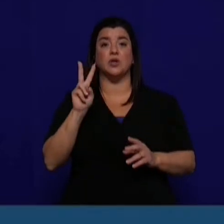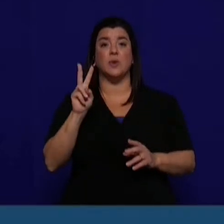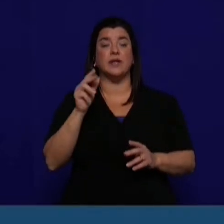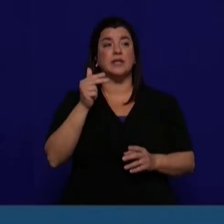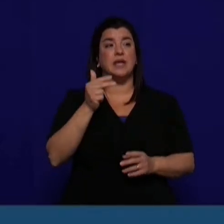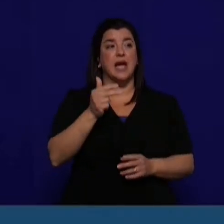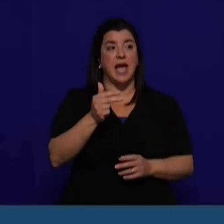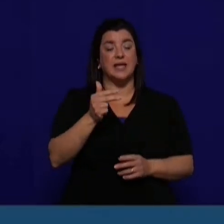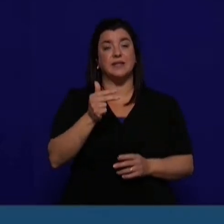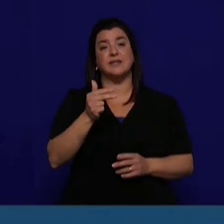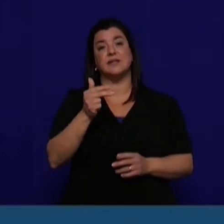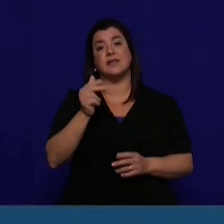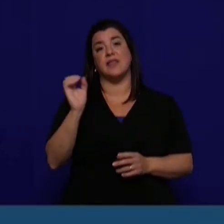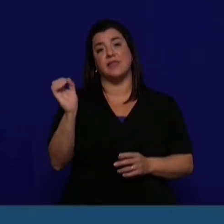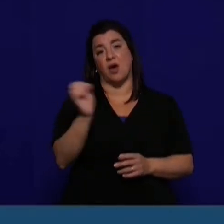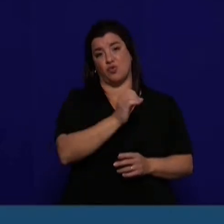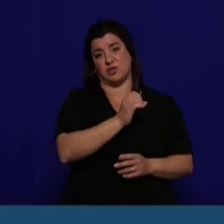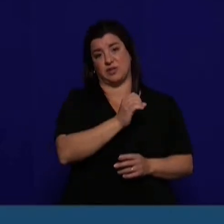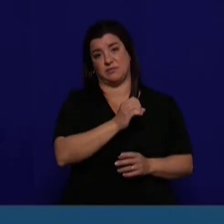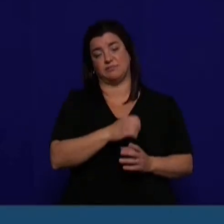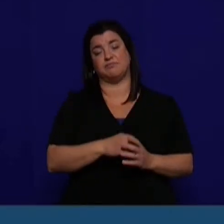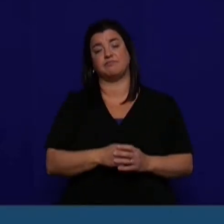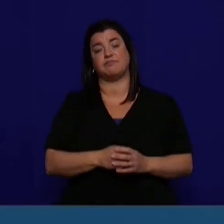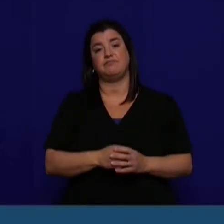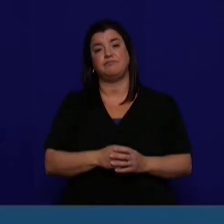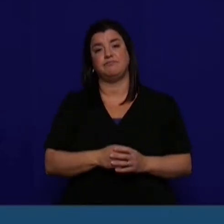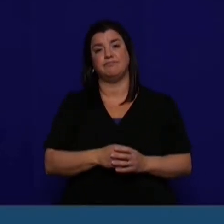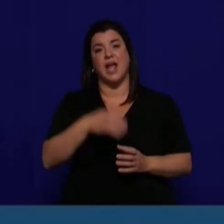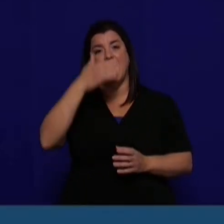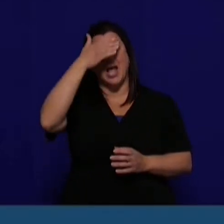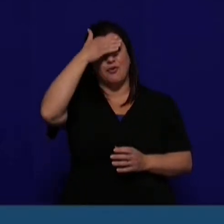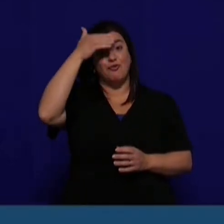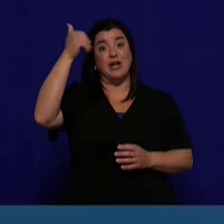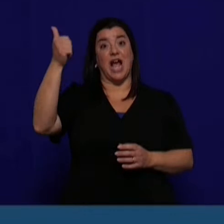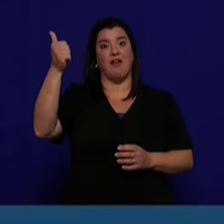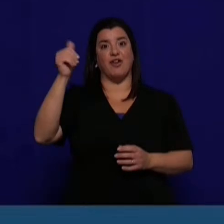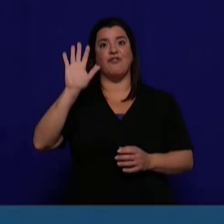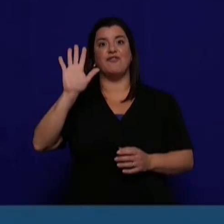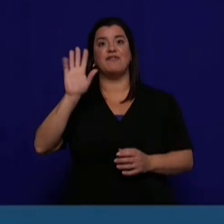29,515. We had 53 persons who recovered, with the total recoveries of